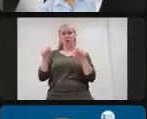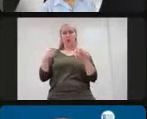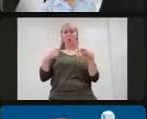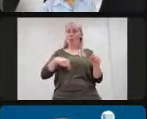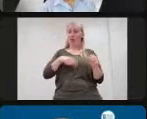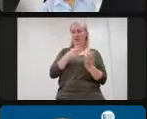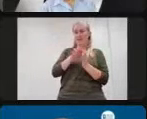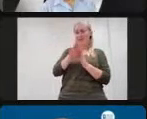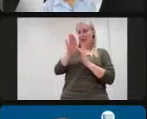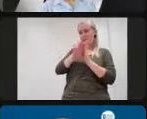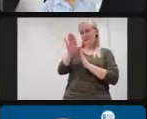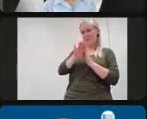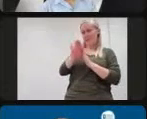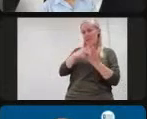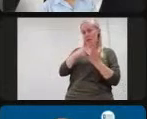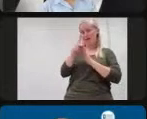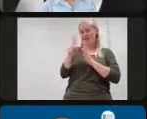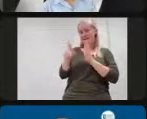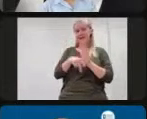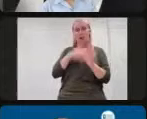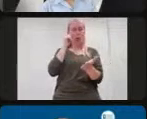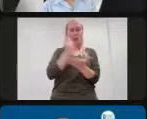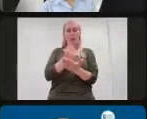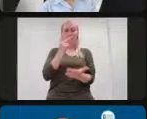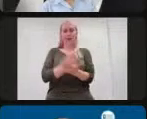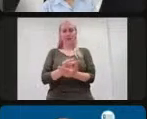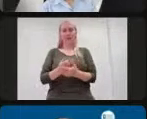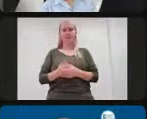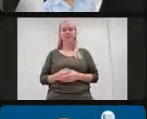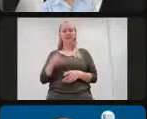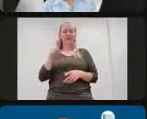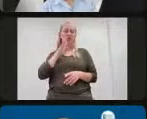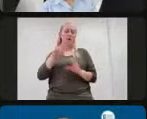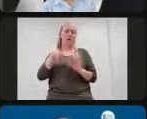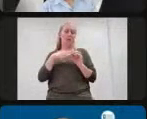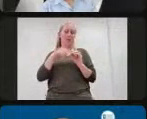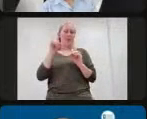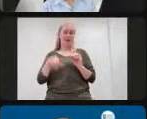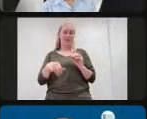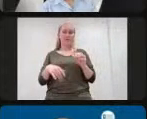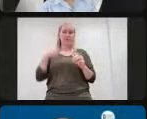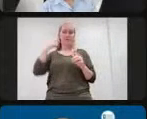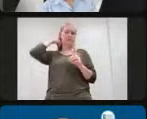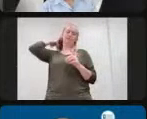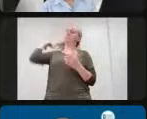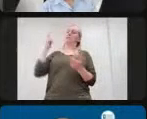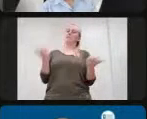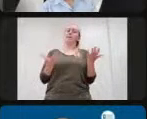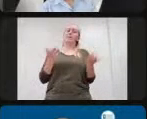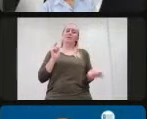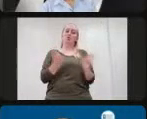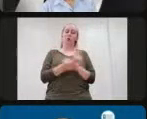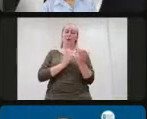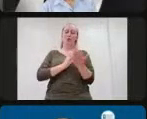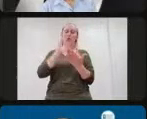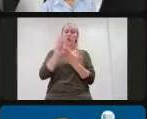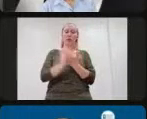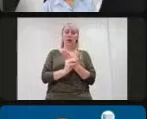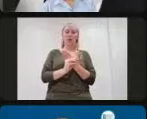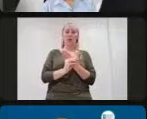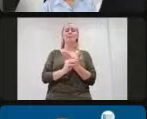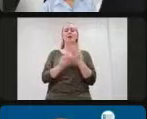approve it. So I think we should talk about those things. So I would just add the word curriculum adoption as a